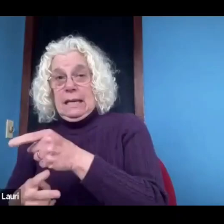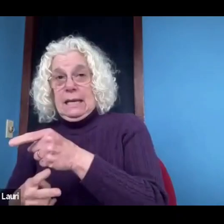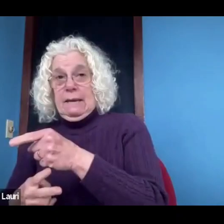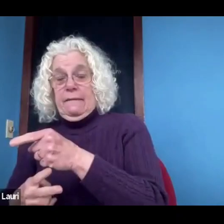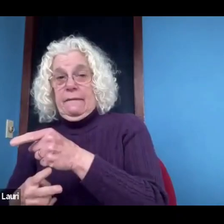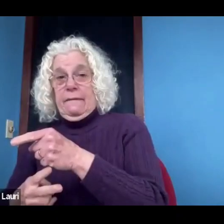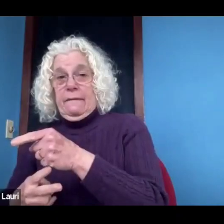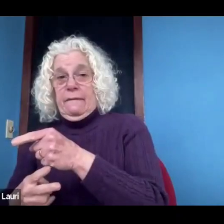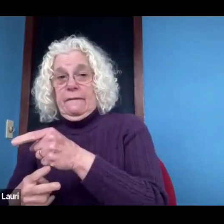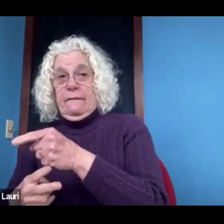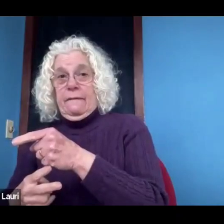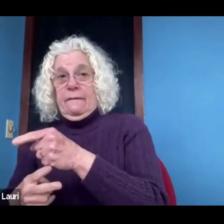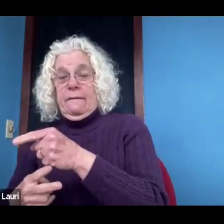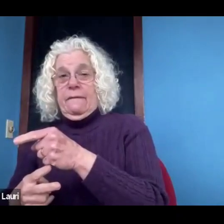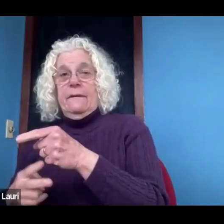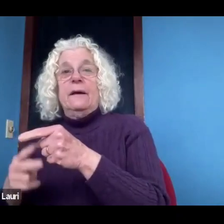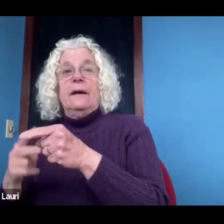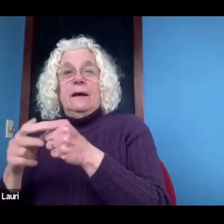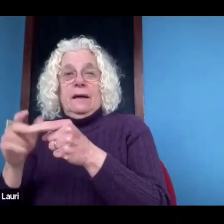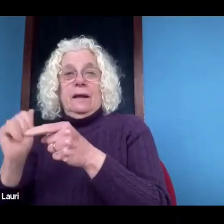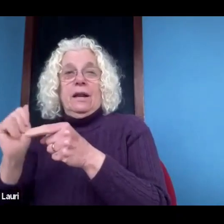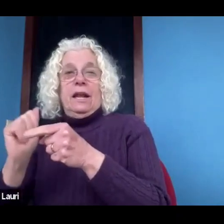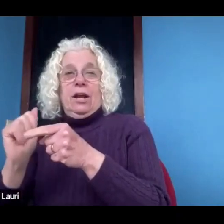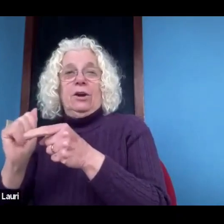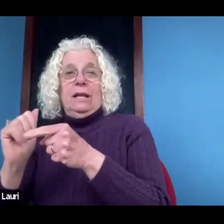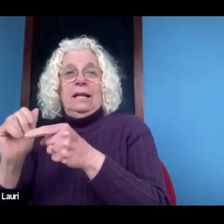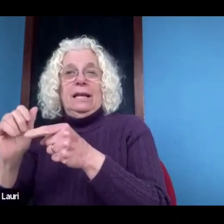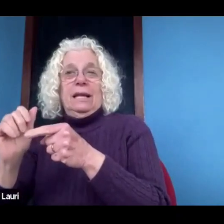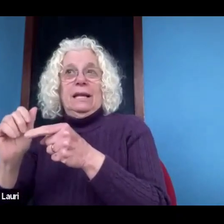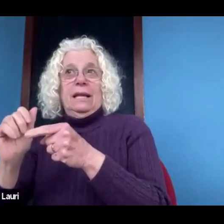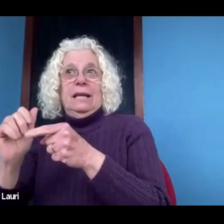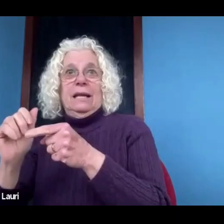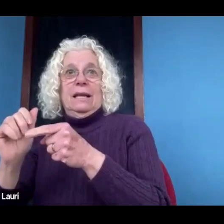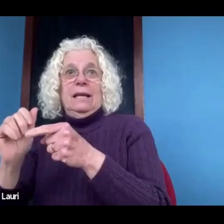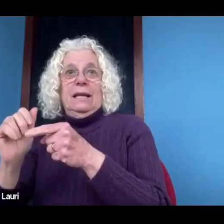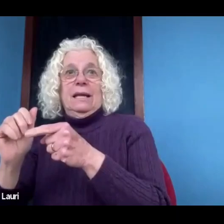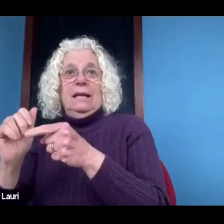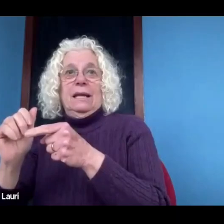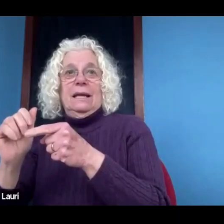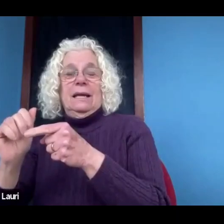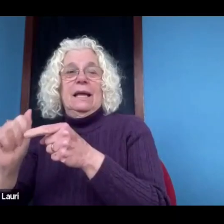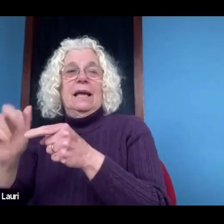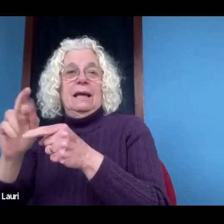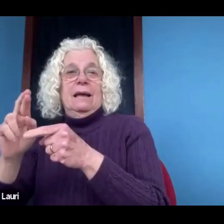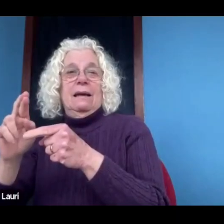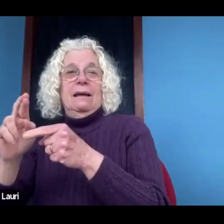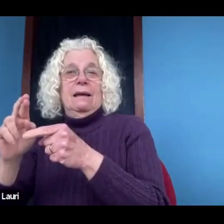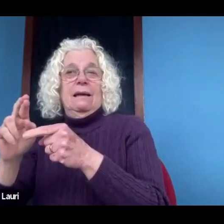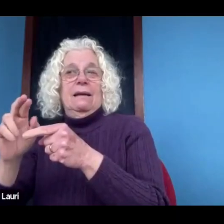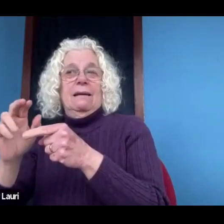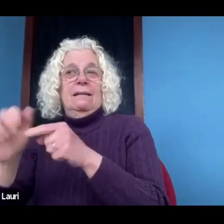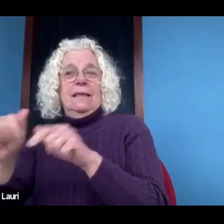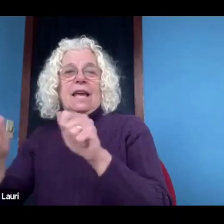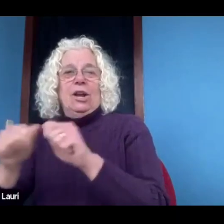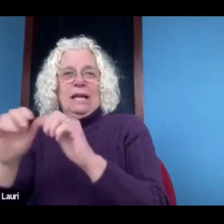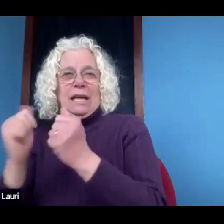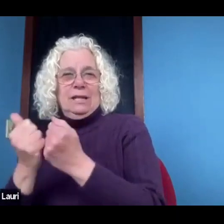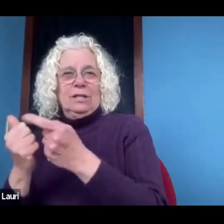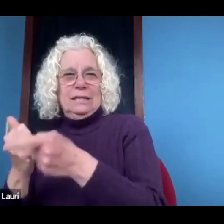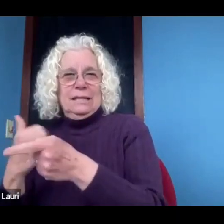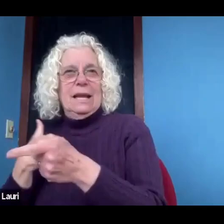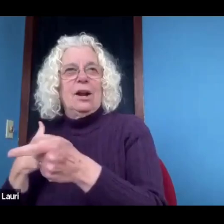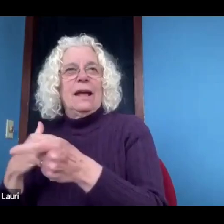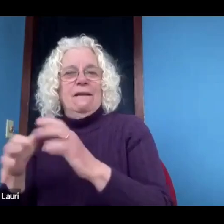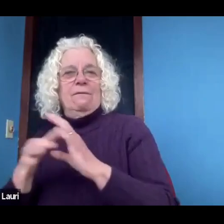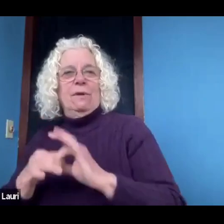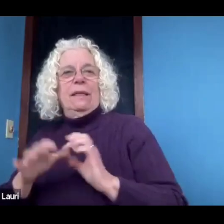archive with the Area Agency on Aging, we do have another webinar that we've done on accessory dwelling units. So if it's something that